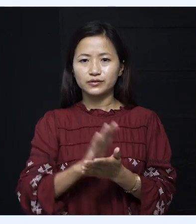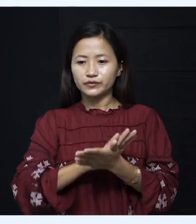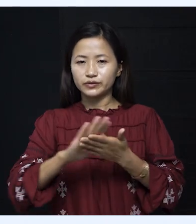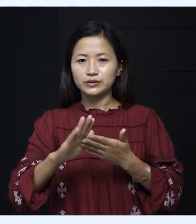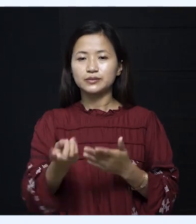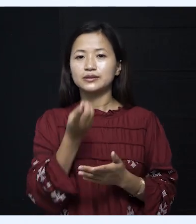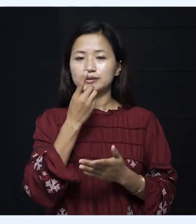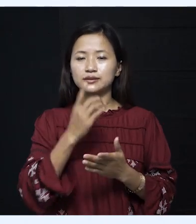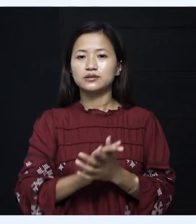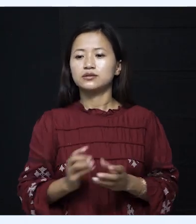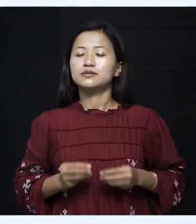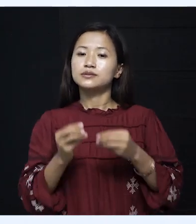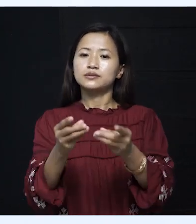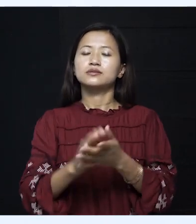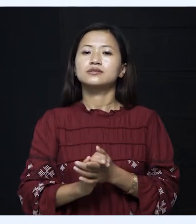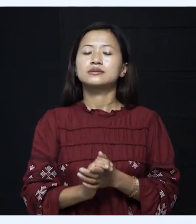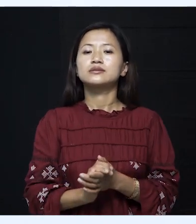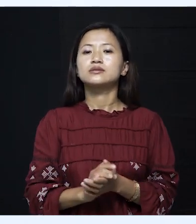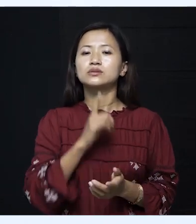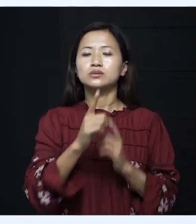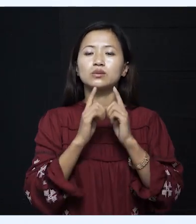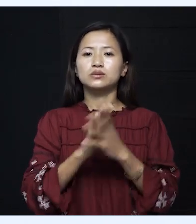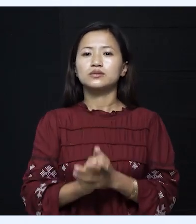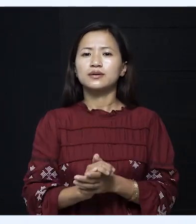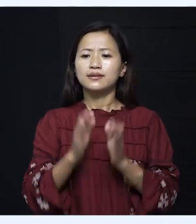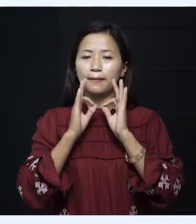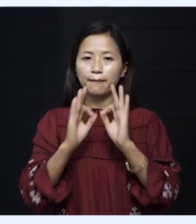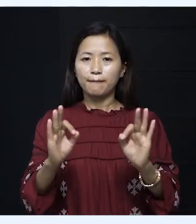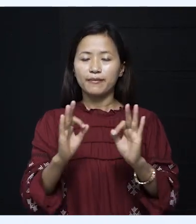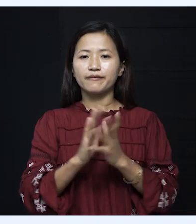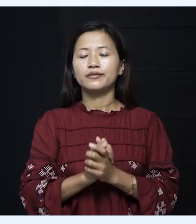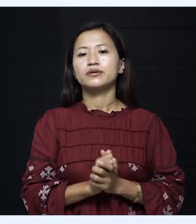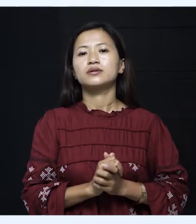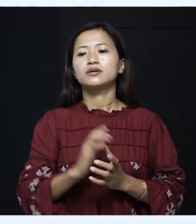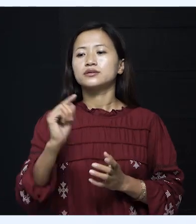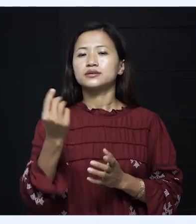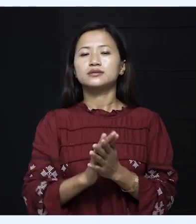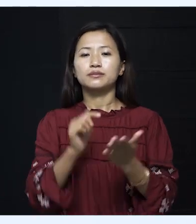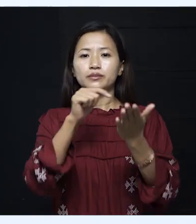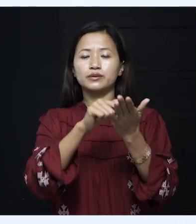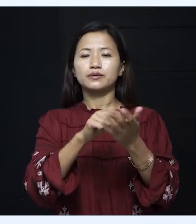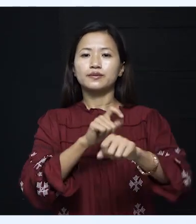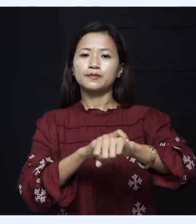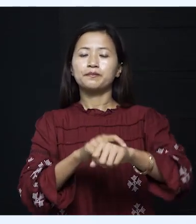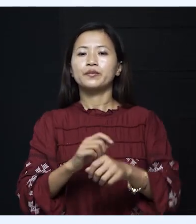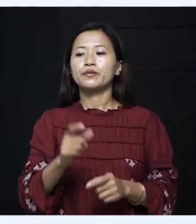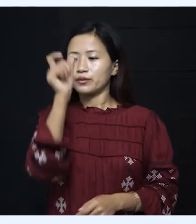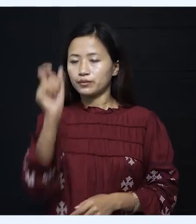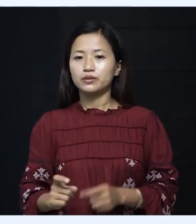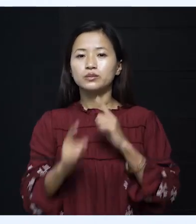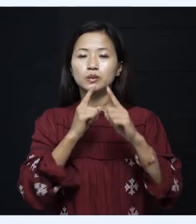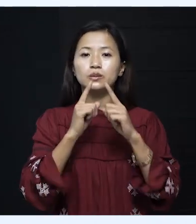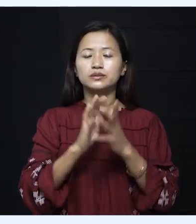see, that suggests that the action is being perfected just at that point of time when the person was